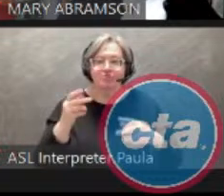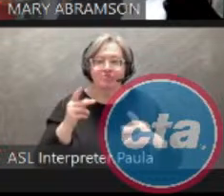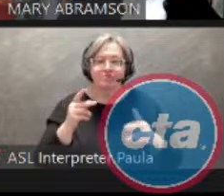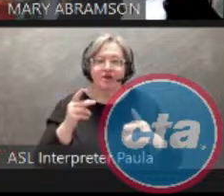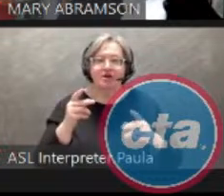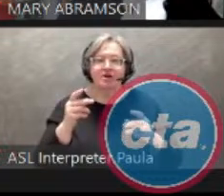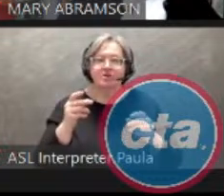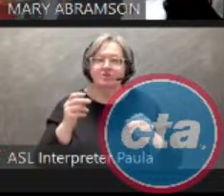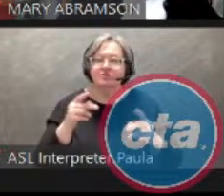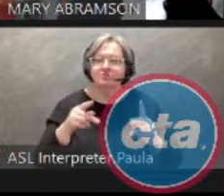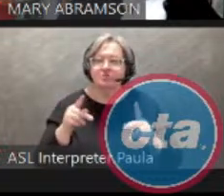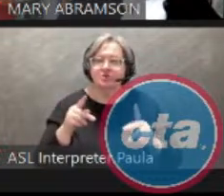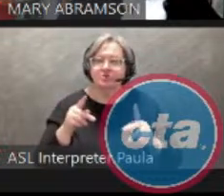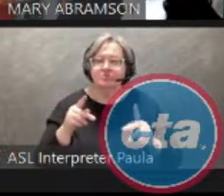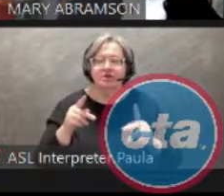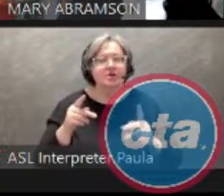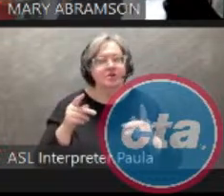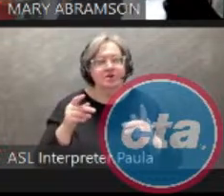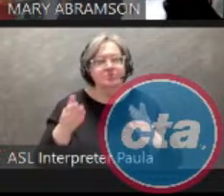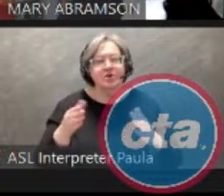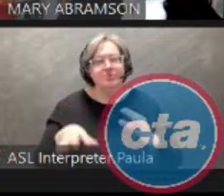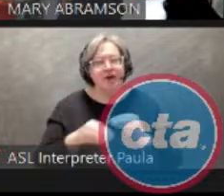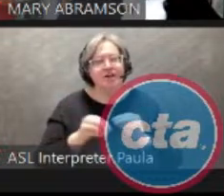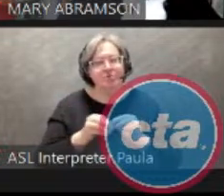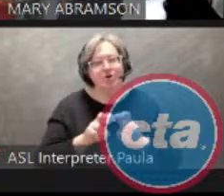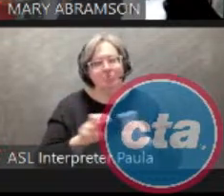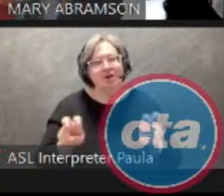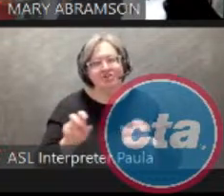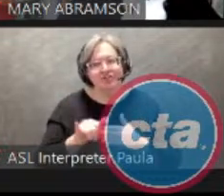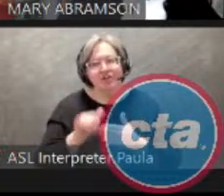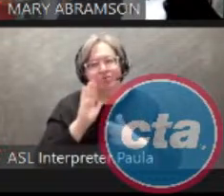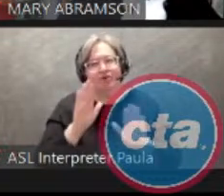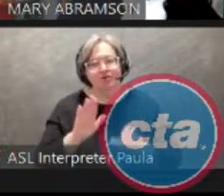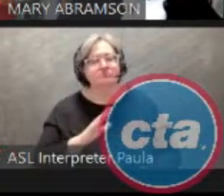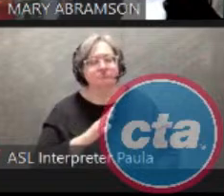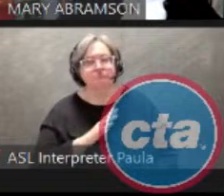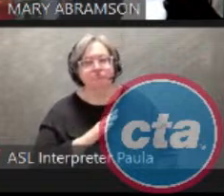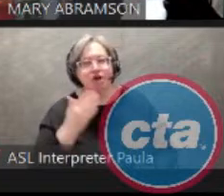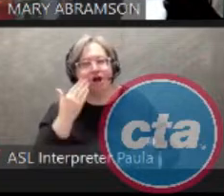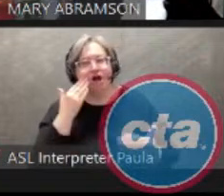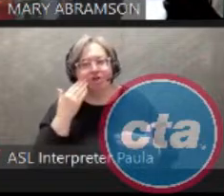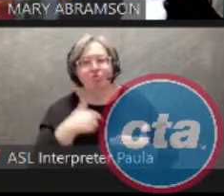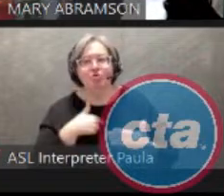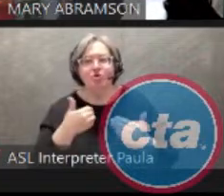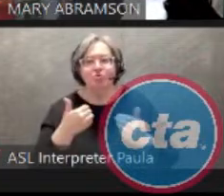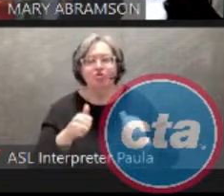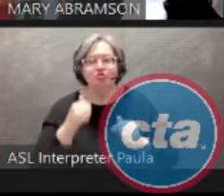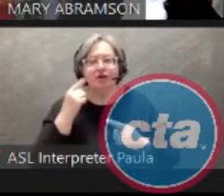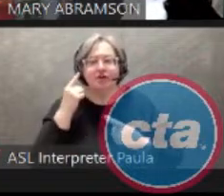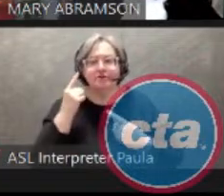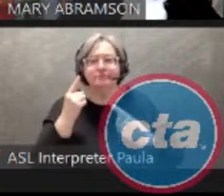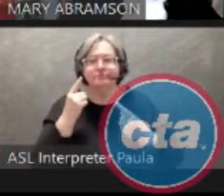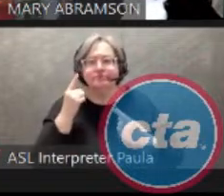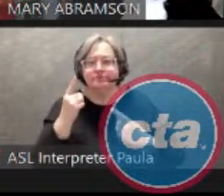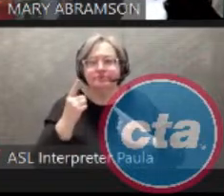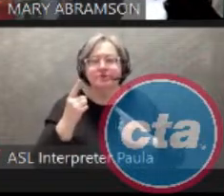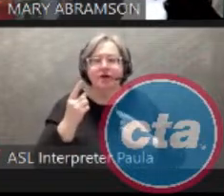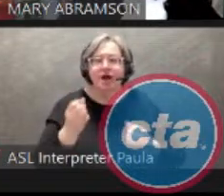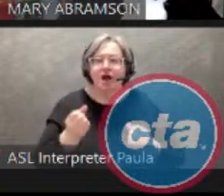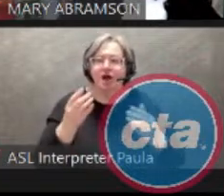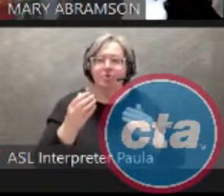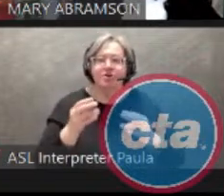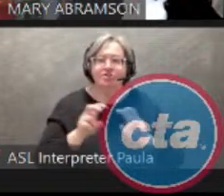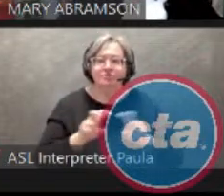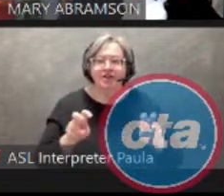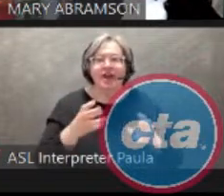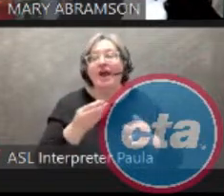like consider adding more benches, I think that would be great. For sure. I know we try to take it into account that the amount of furniture, but also passenger